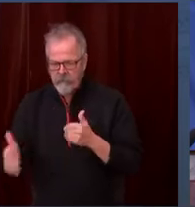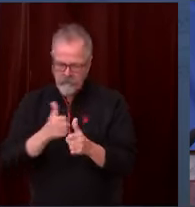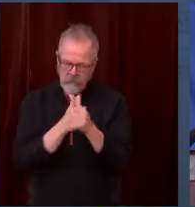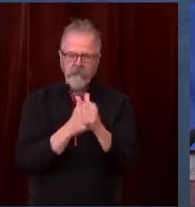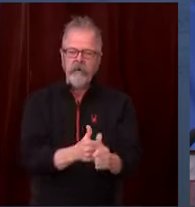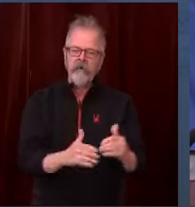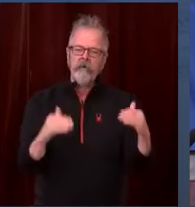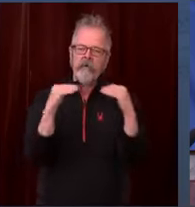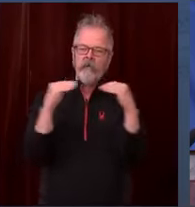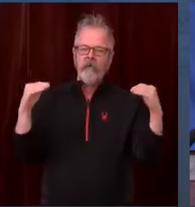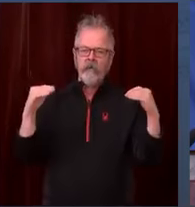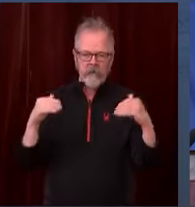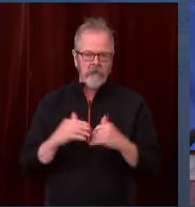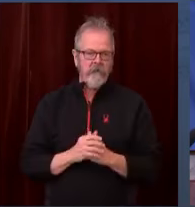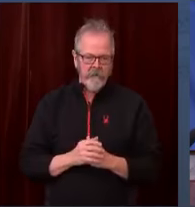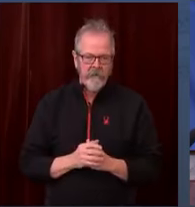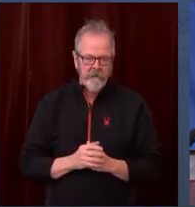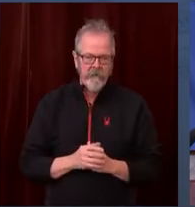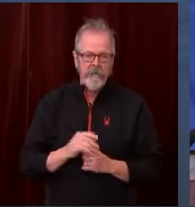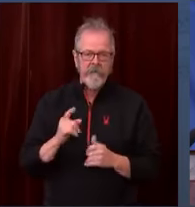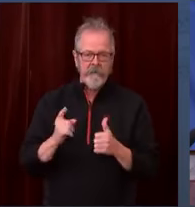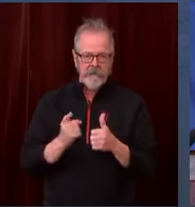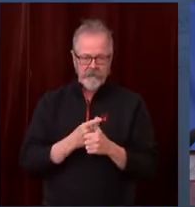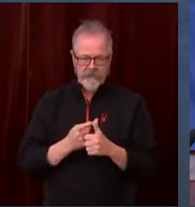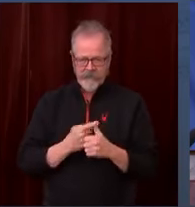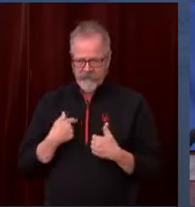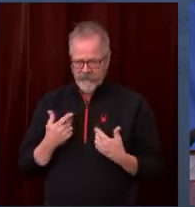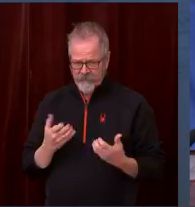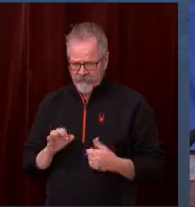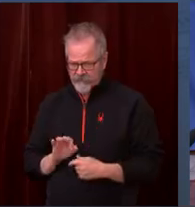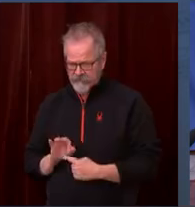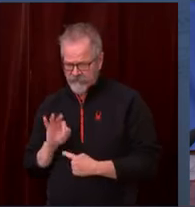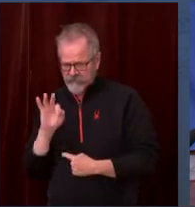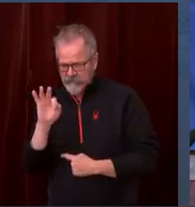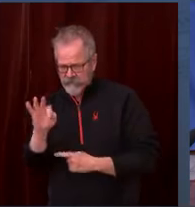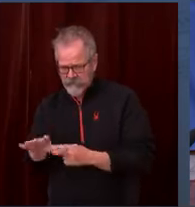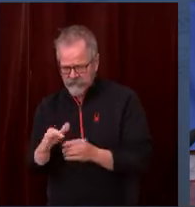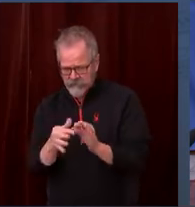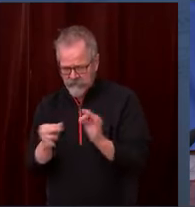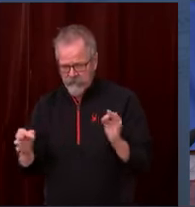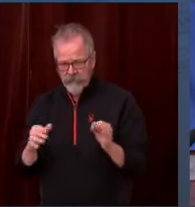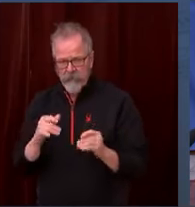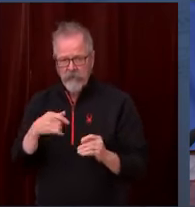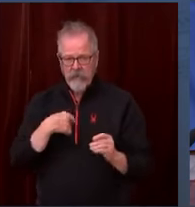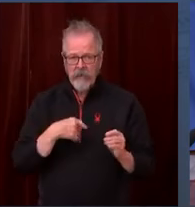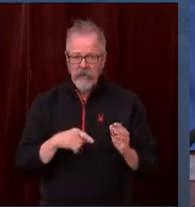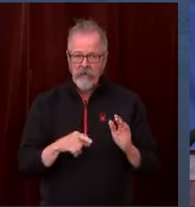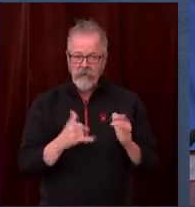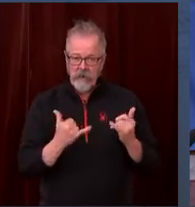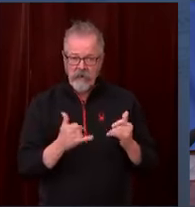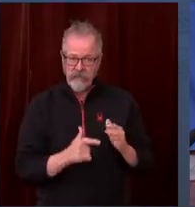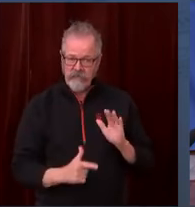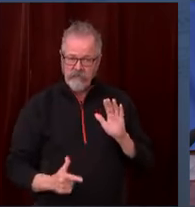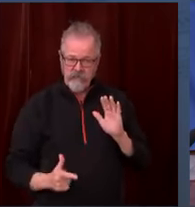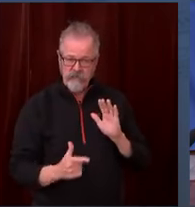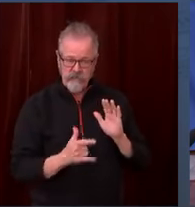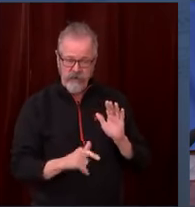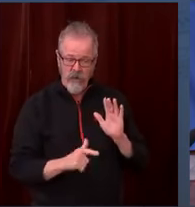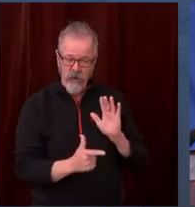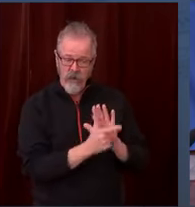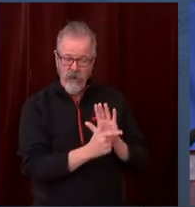signed today that is intending to protect the hard and vital work we're doing now in our local health